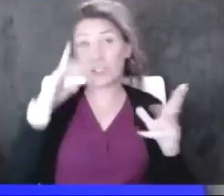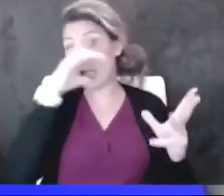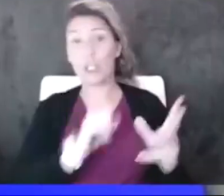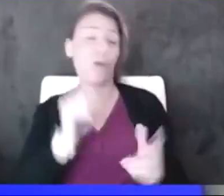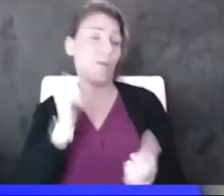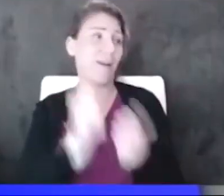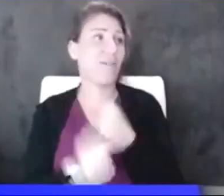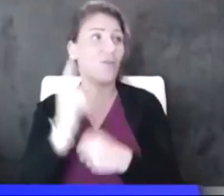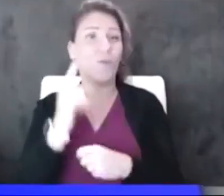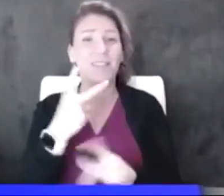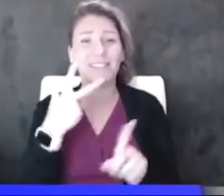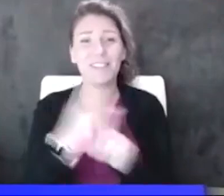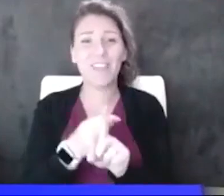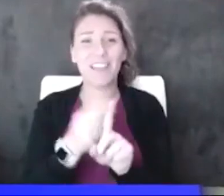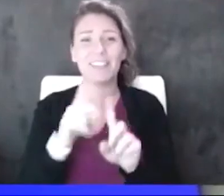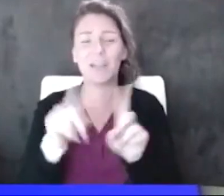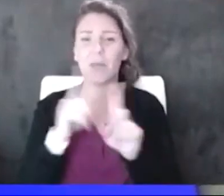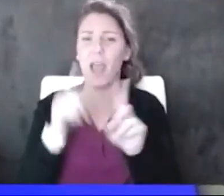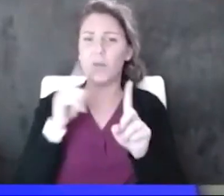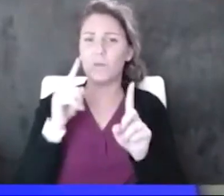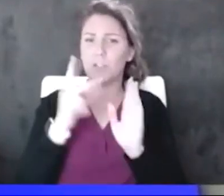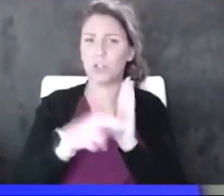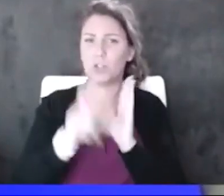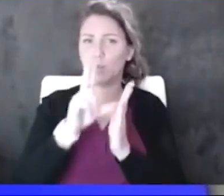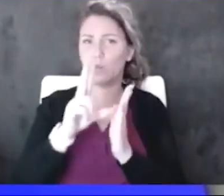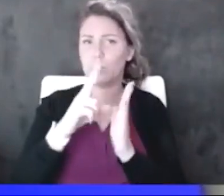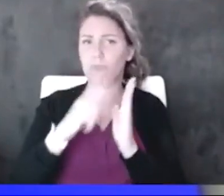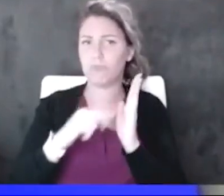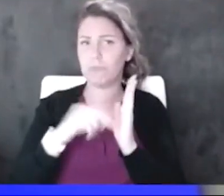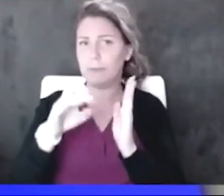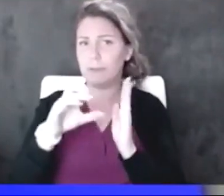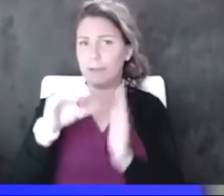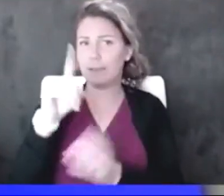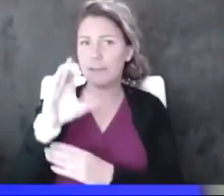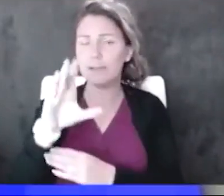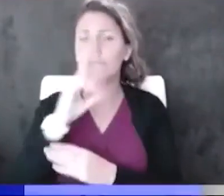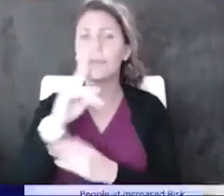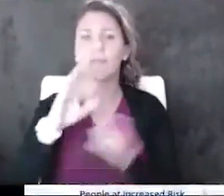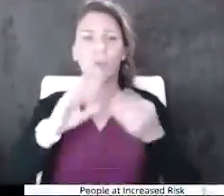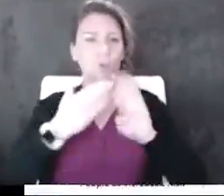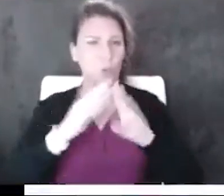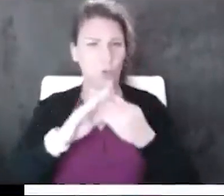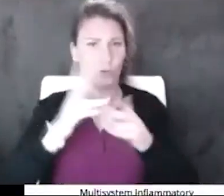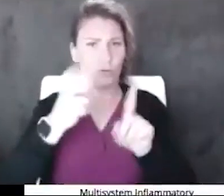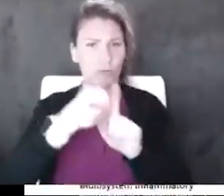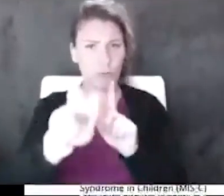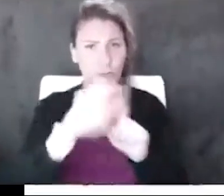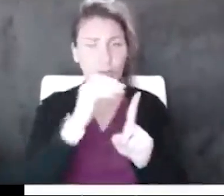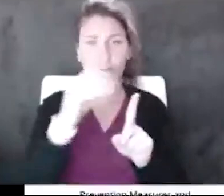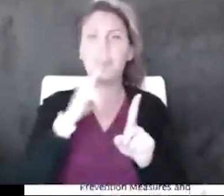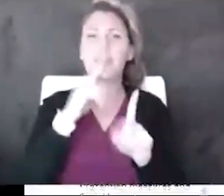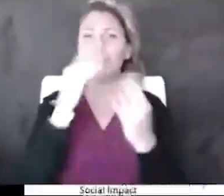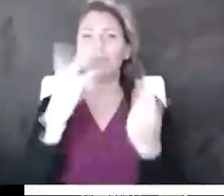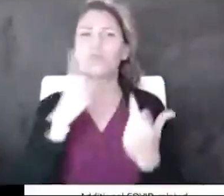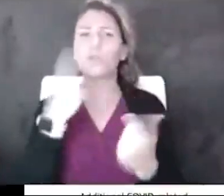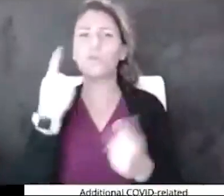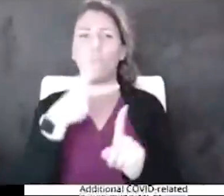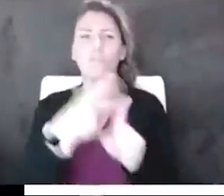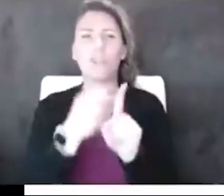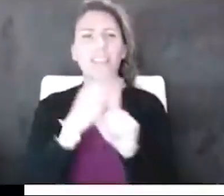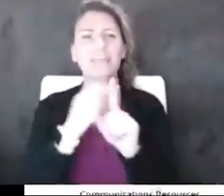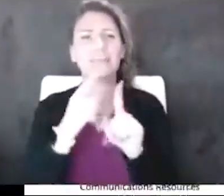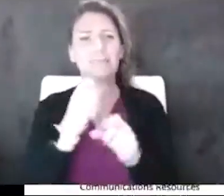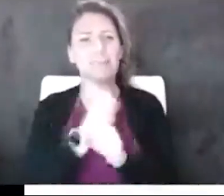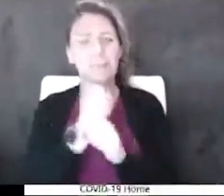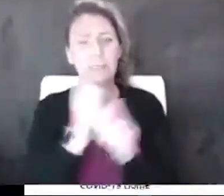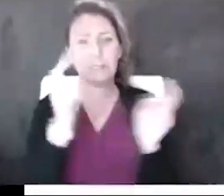at the CDC has the community transmission tracker. It also includes the information for the vaccine status in those in the region. You can search